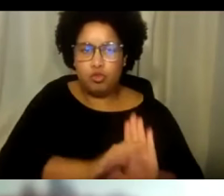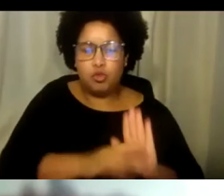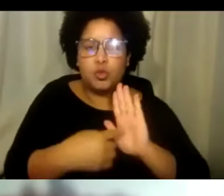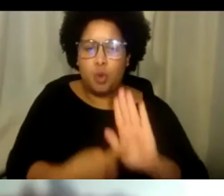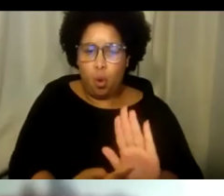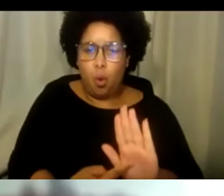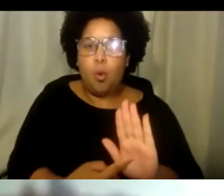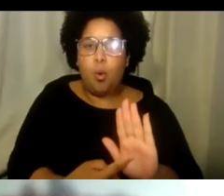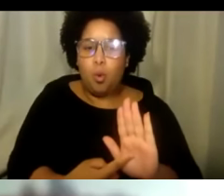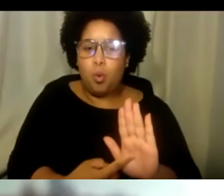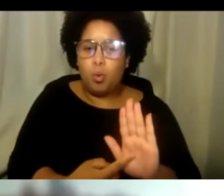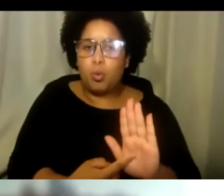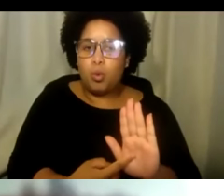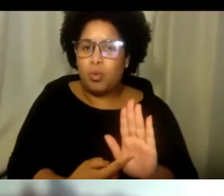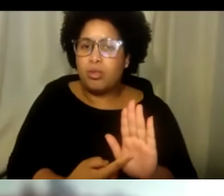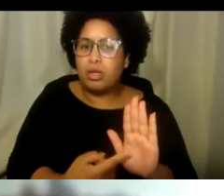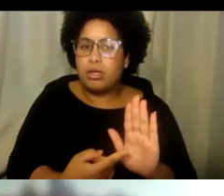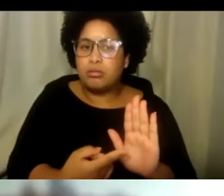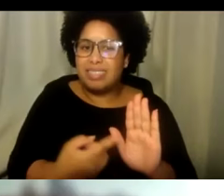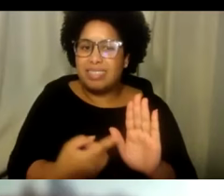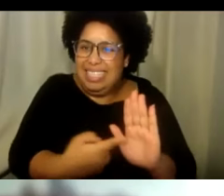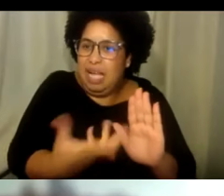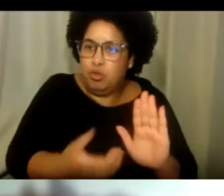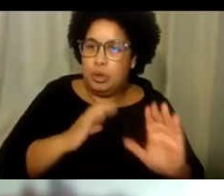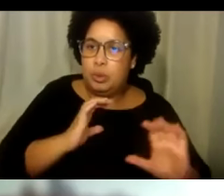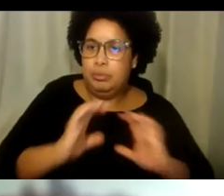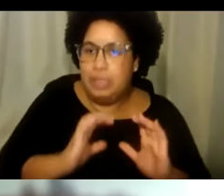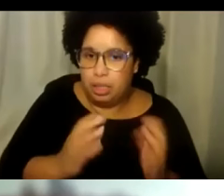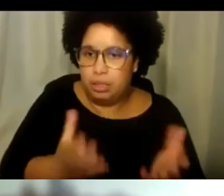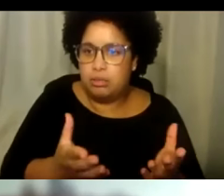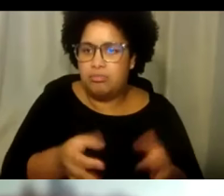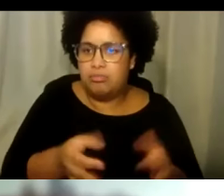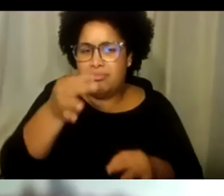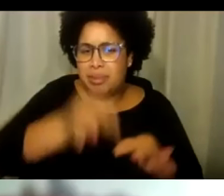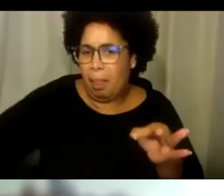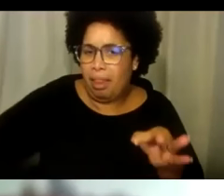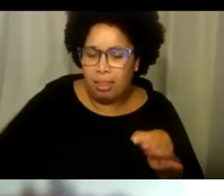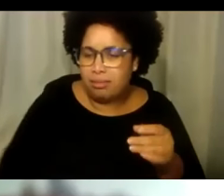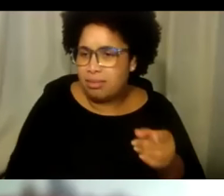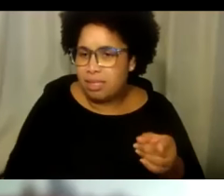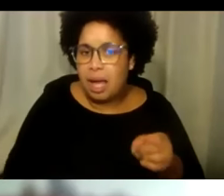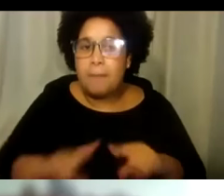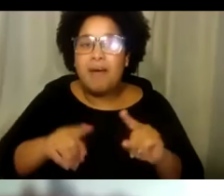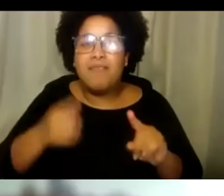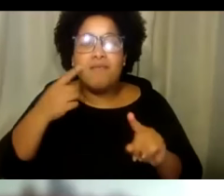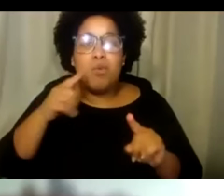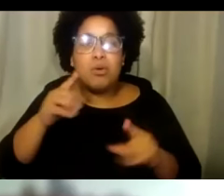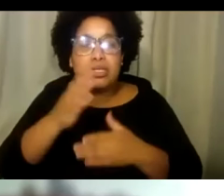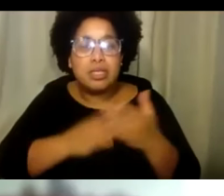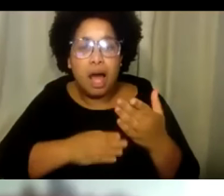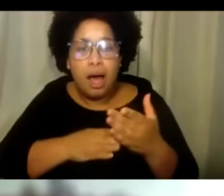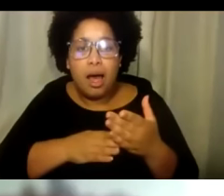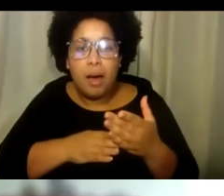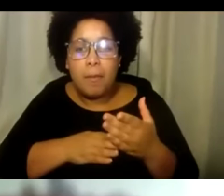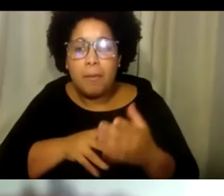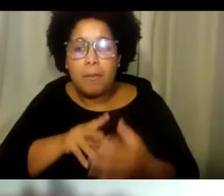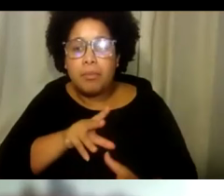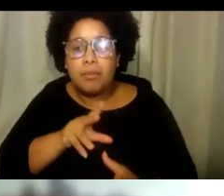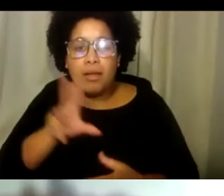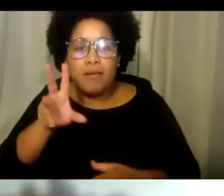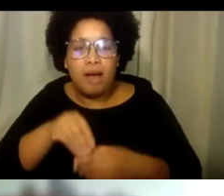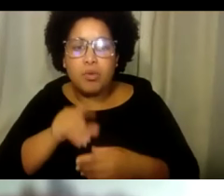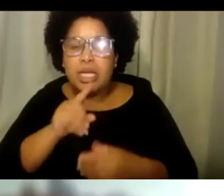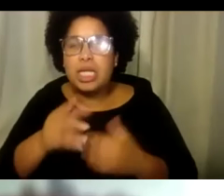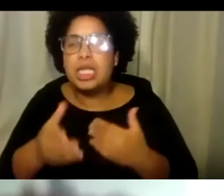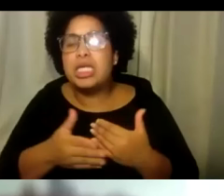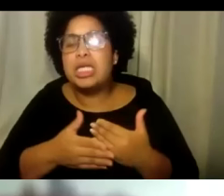is that they are trying to say. It's very simple, but for some participants, it really is the